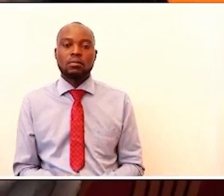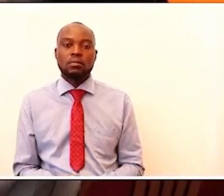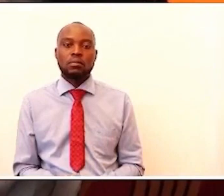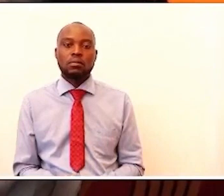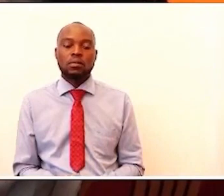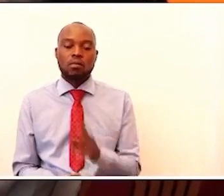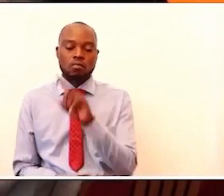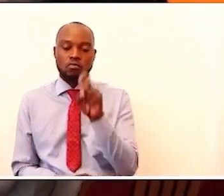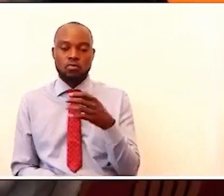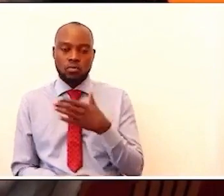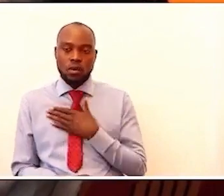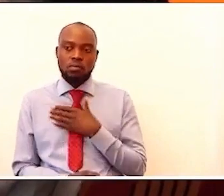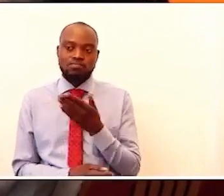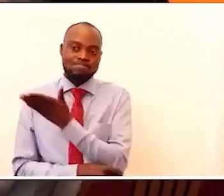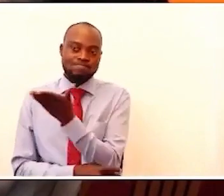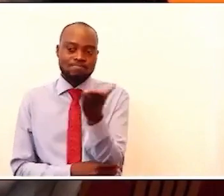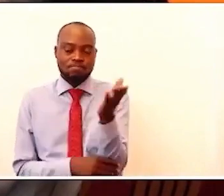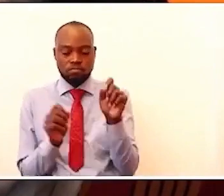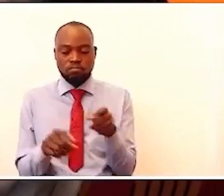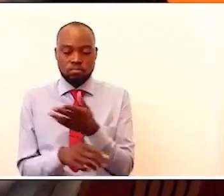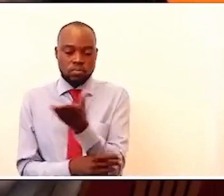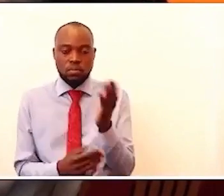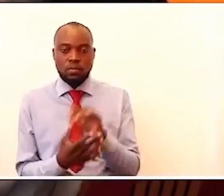My question revolves around state capture.